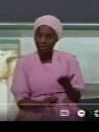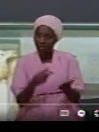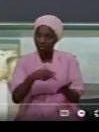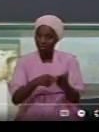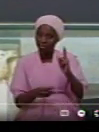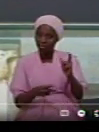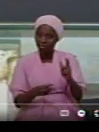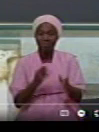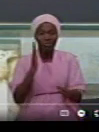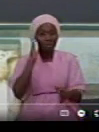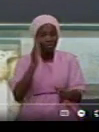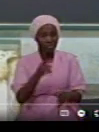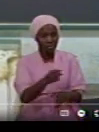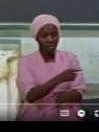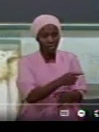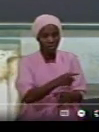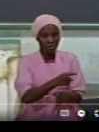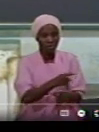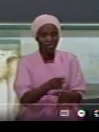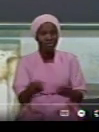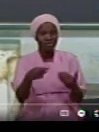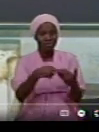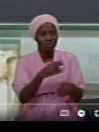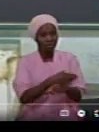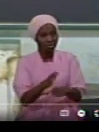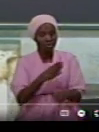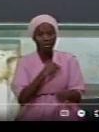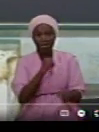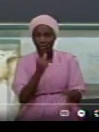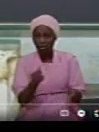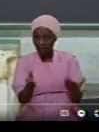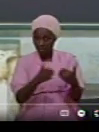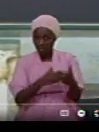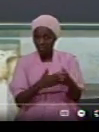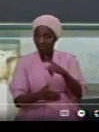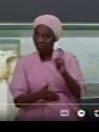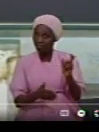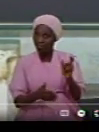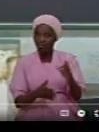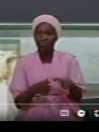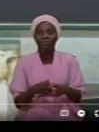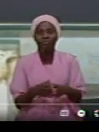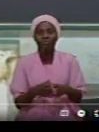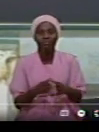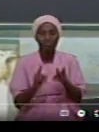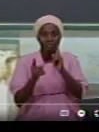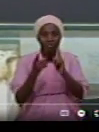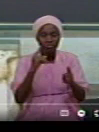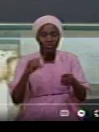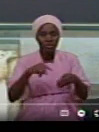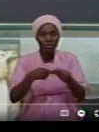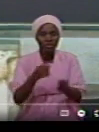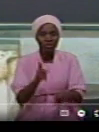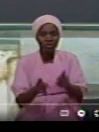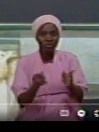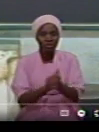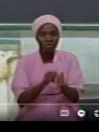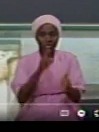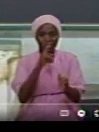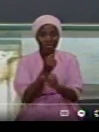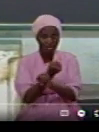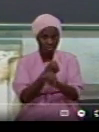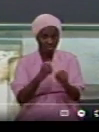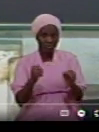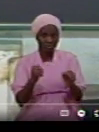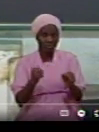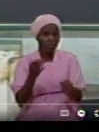turn away and not return? It's talking about people that were saved before,